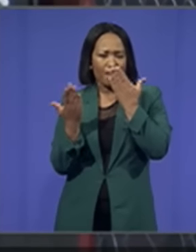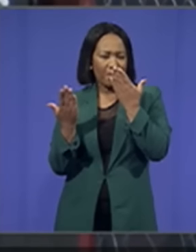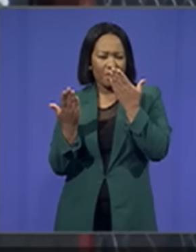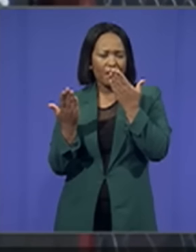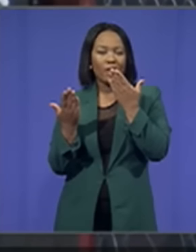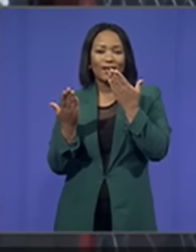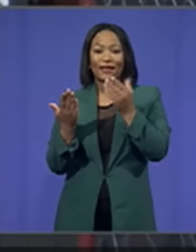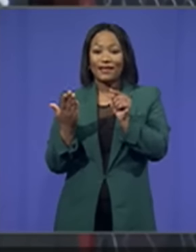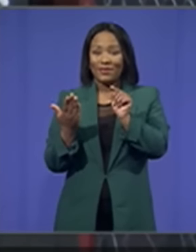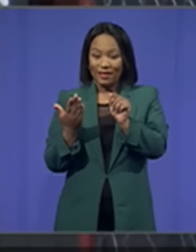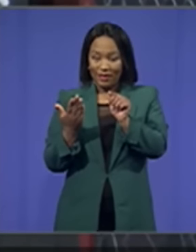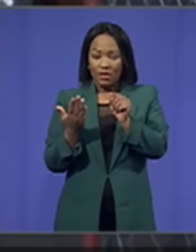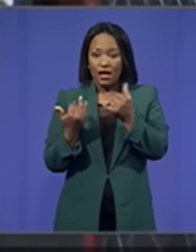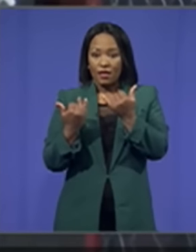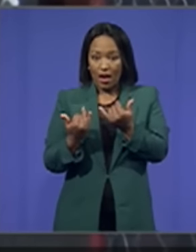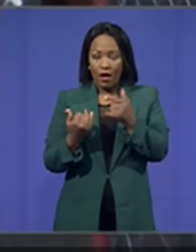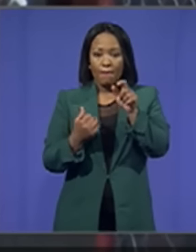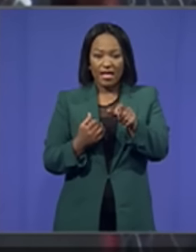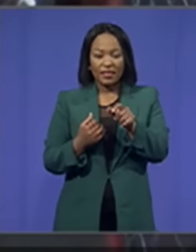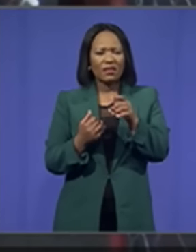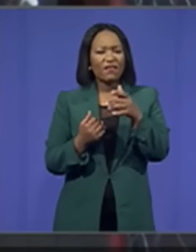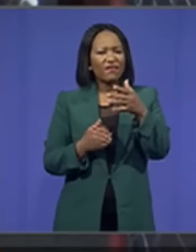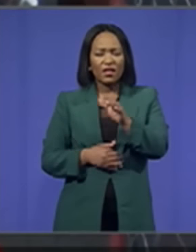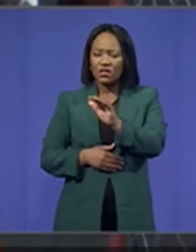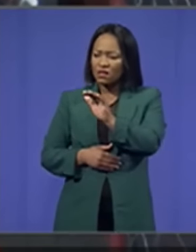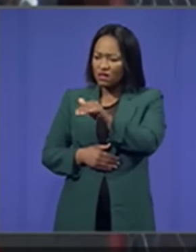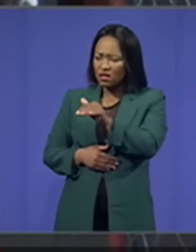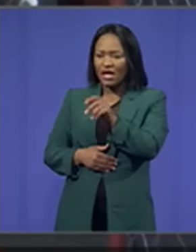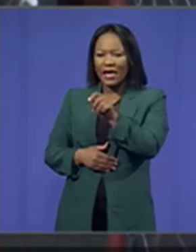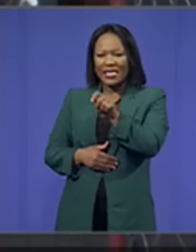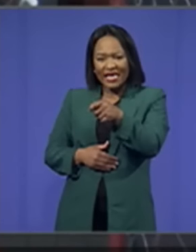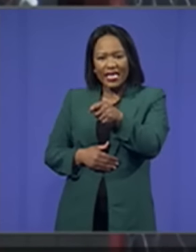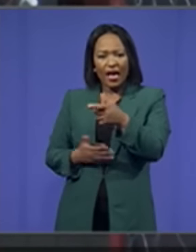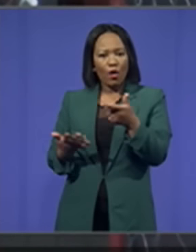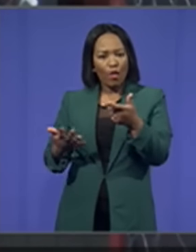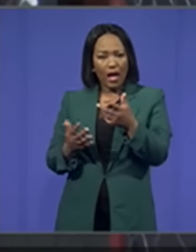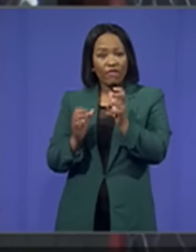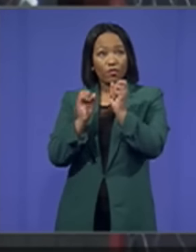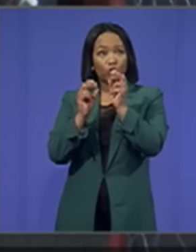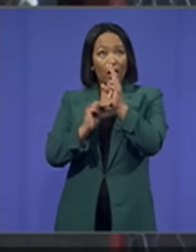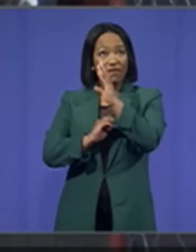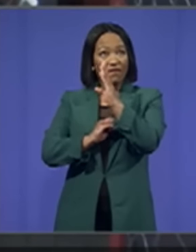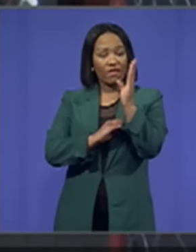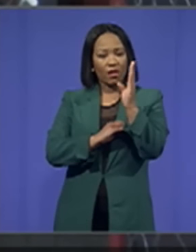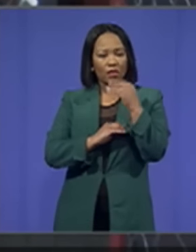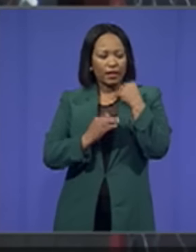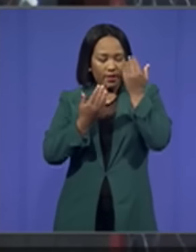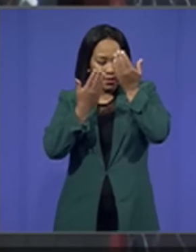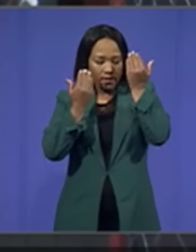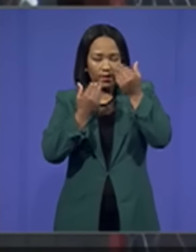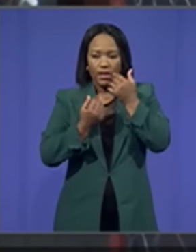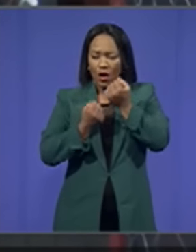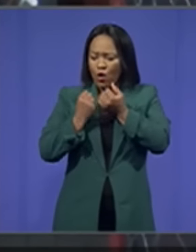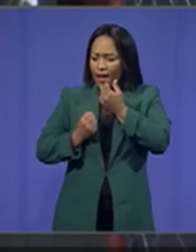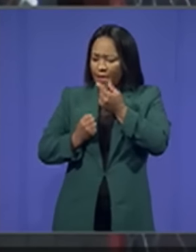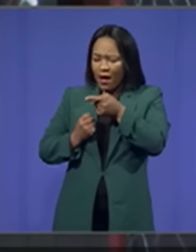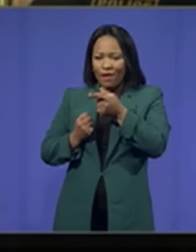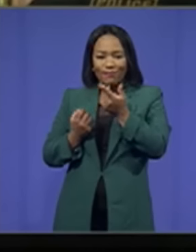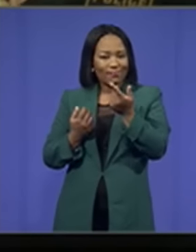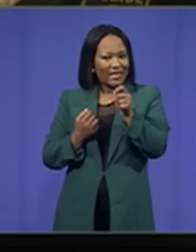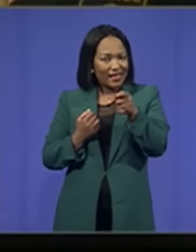ke hona e mong a fitlang ka senotlolo sa le re kopa motho senotlolo ho tloa ka 12 o'clock ho fitlela hona jwale a re ha tsebe koloi eo ke ya mang. Hona jwale